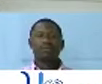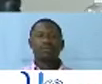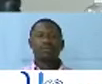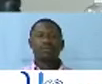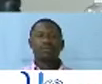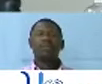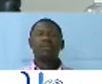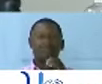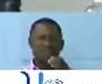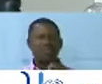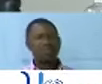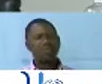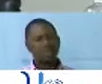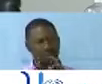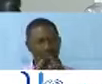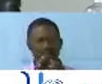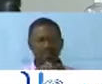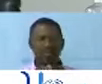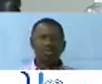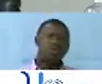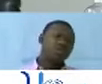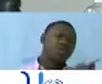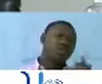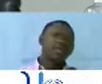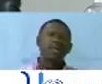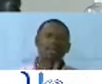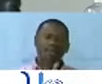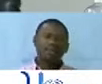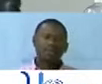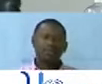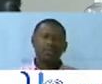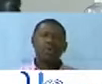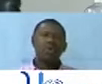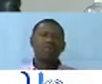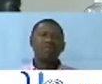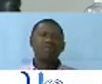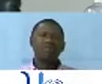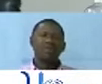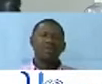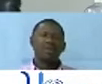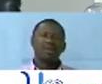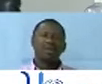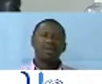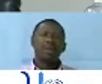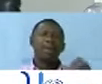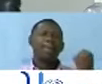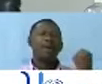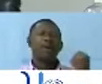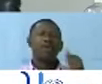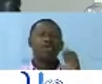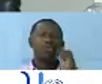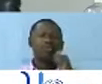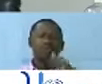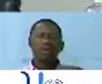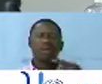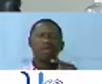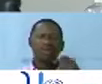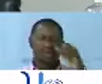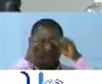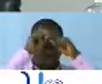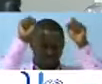Can you give us all the examples of excesses of the government when it came to